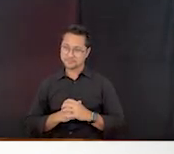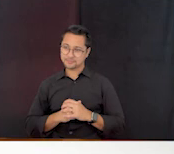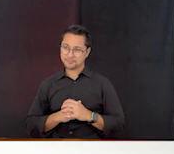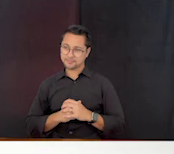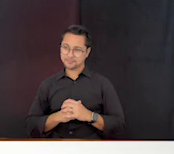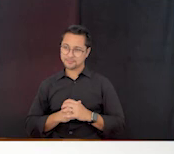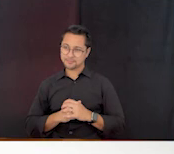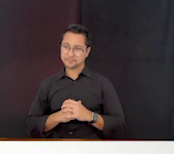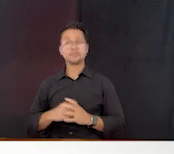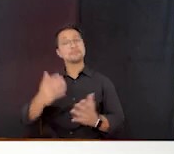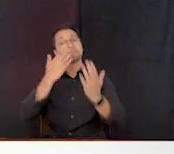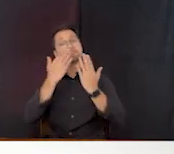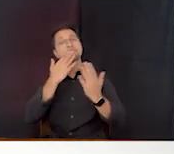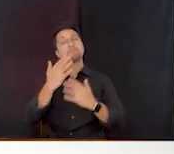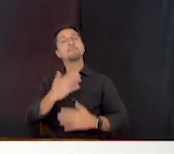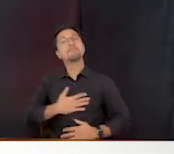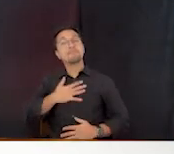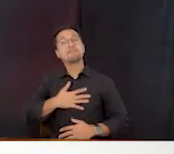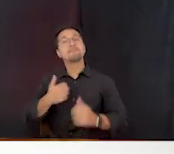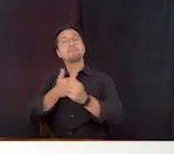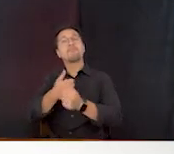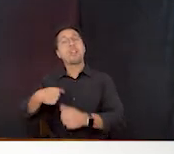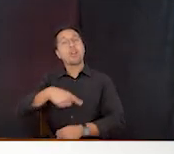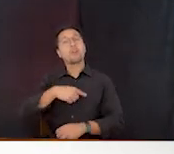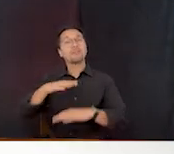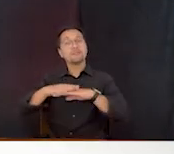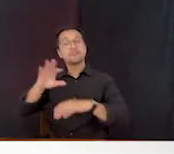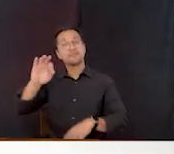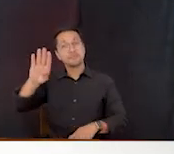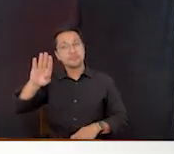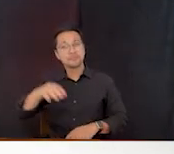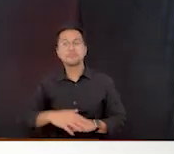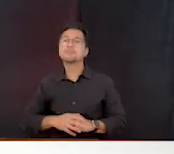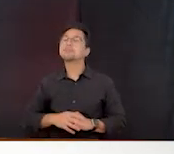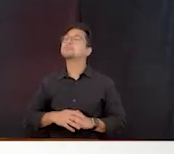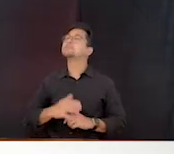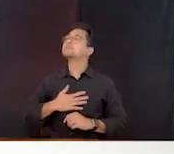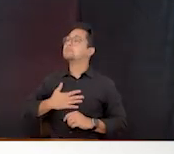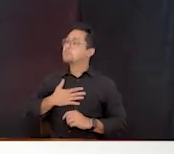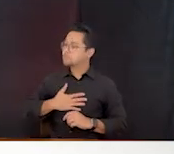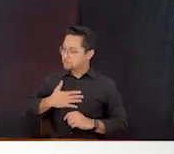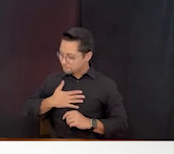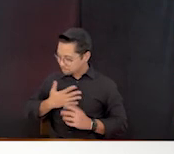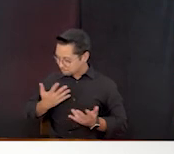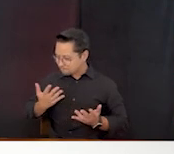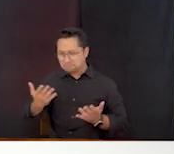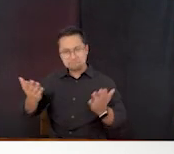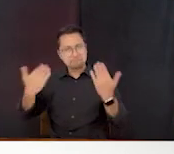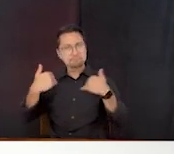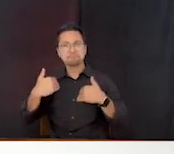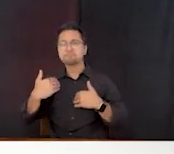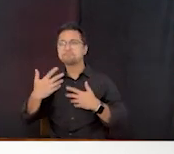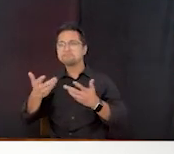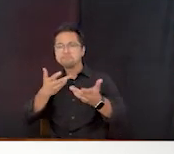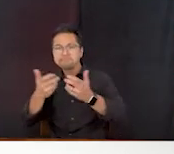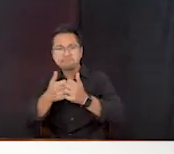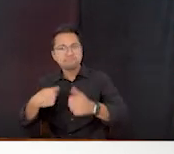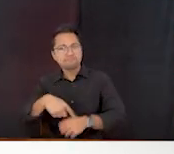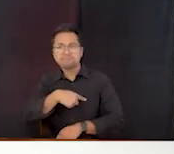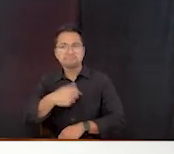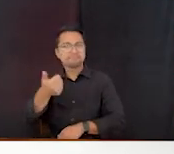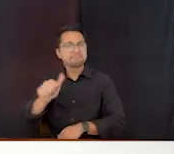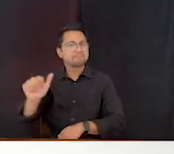Cool. Thank you. Please follow us on Facebook. Please feel free to engage us